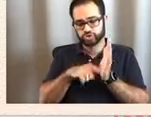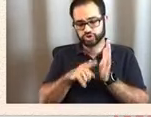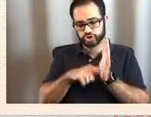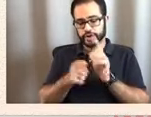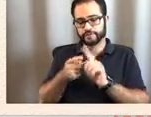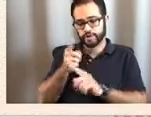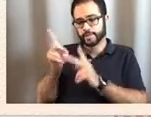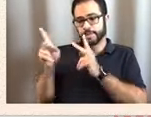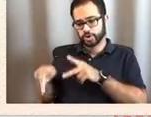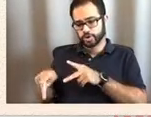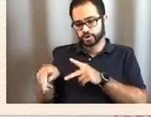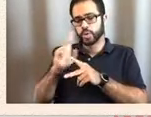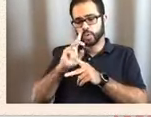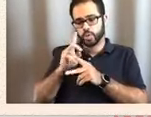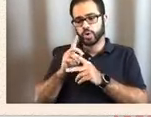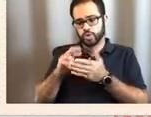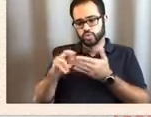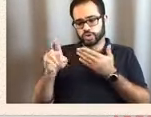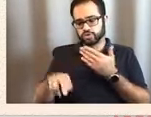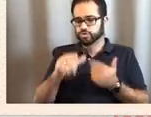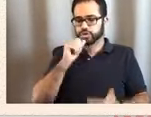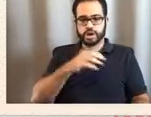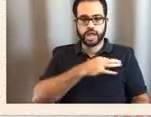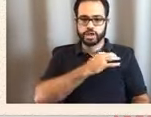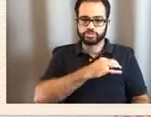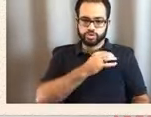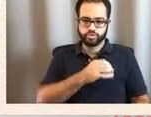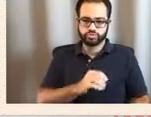a not eligible status.